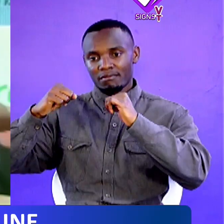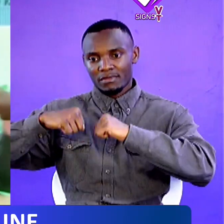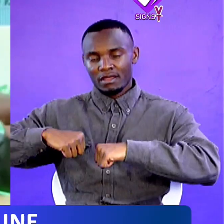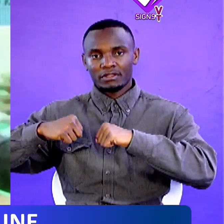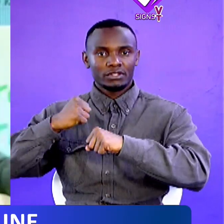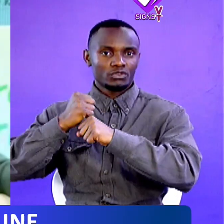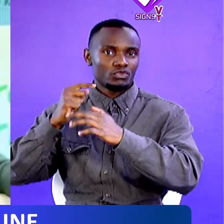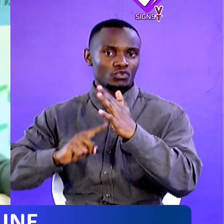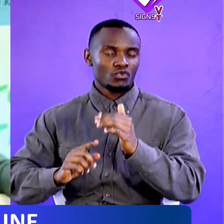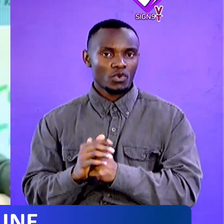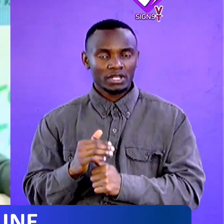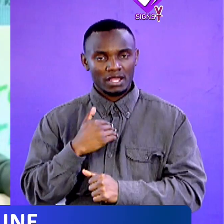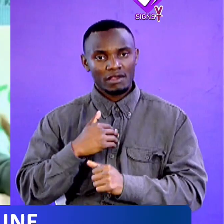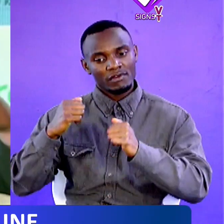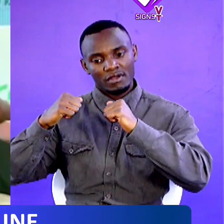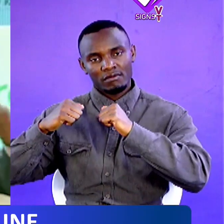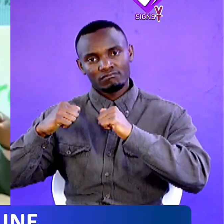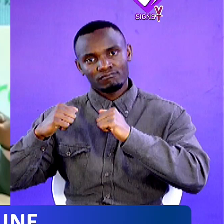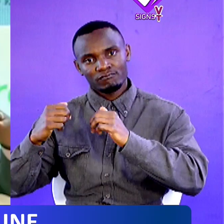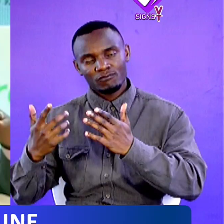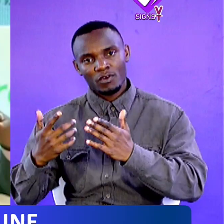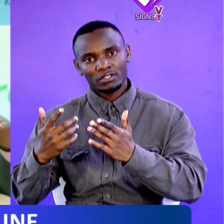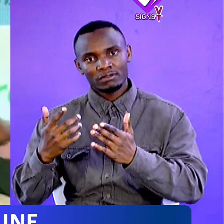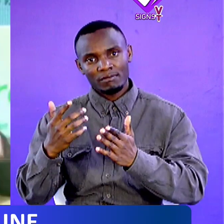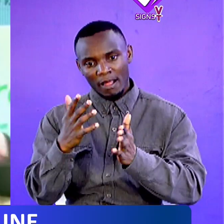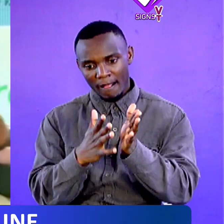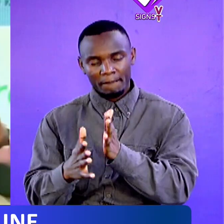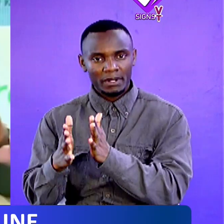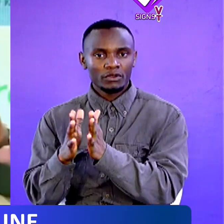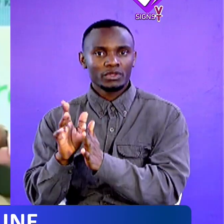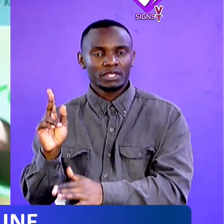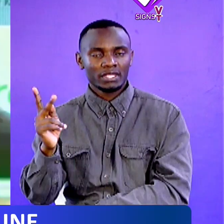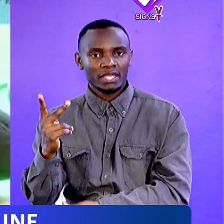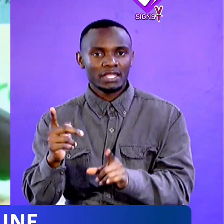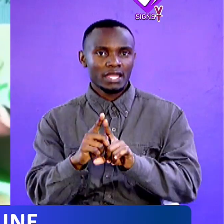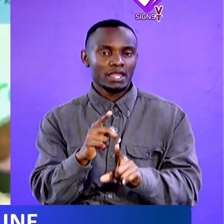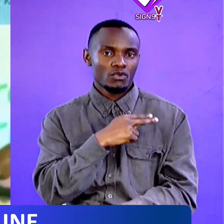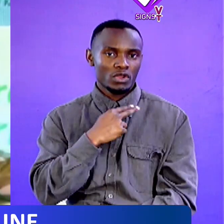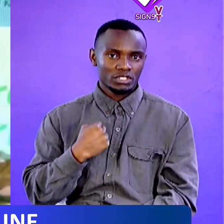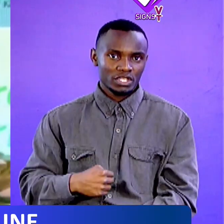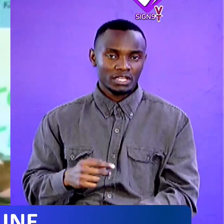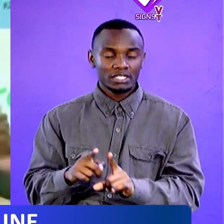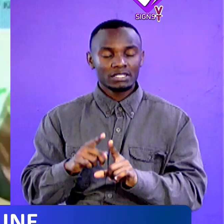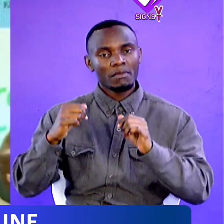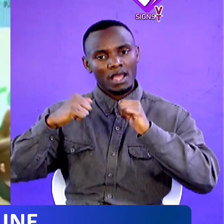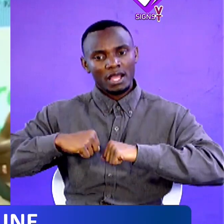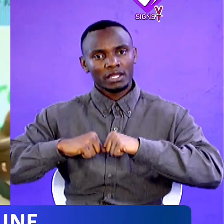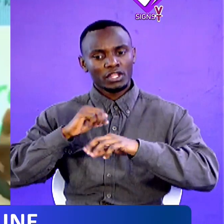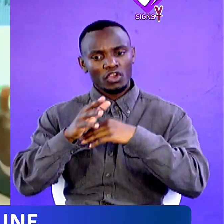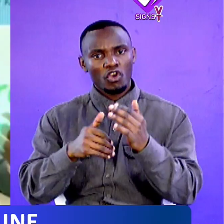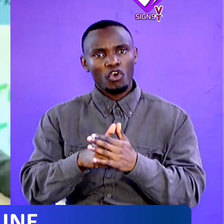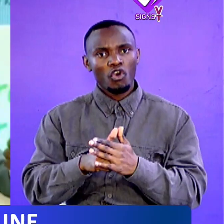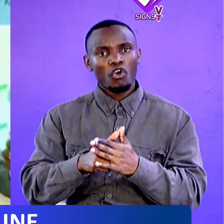arrangement between Kenya and China. They have agreed to remove all the tariffs on our